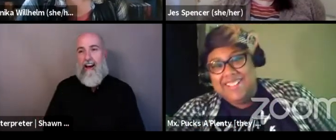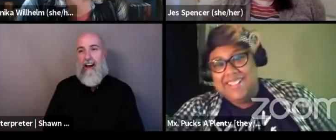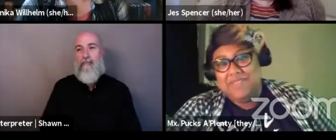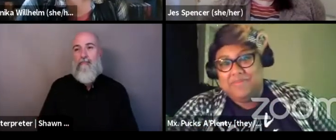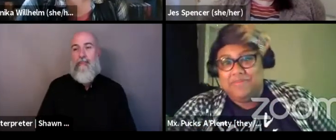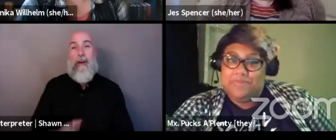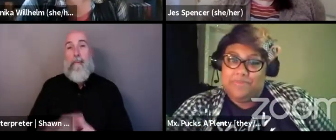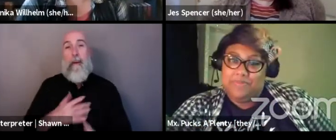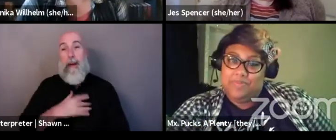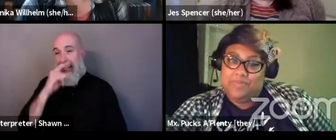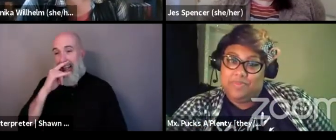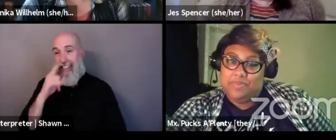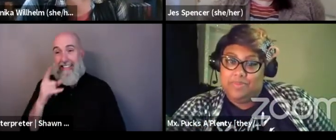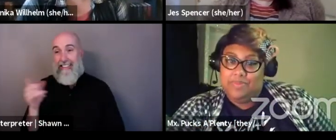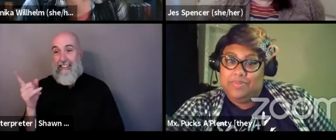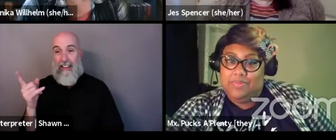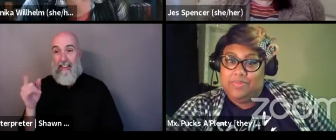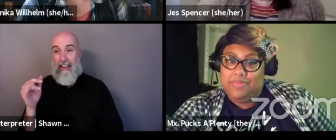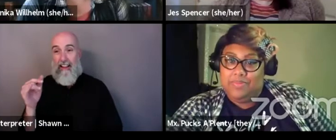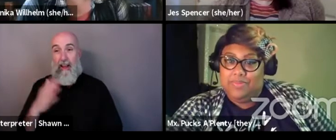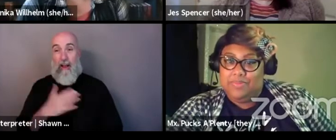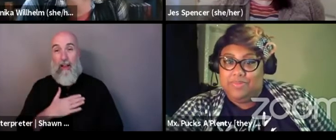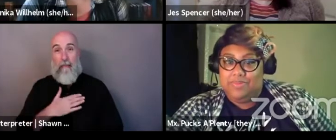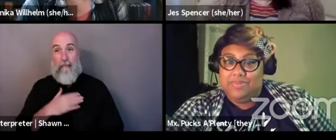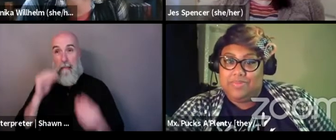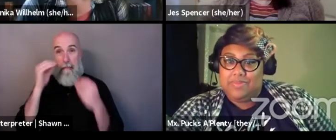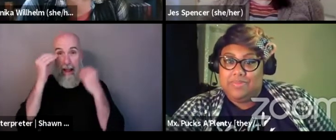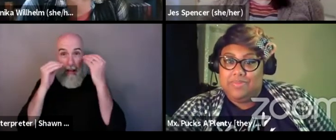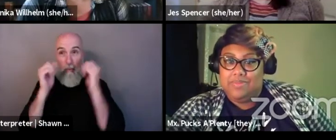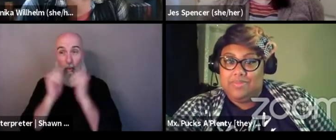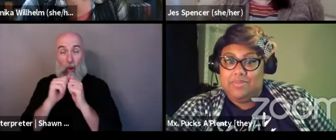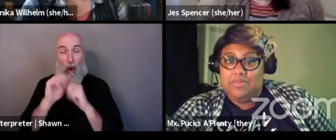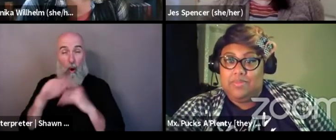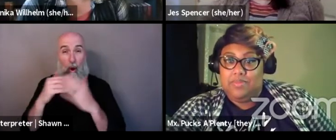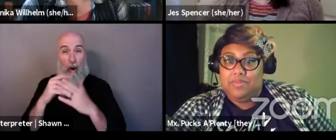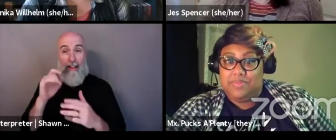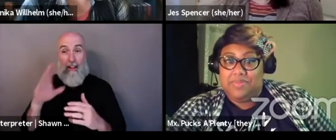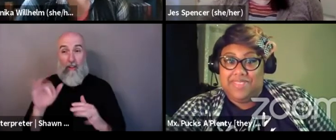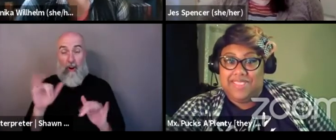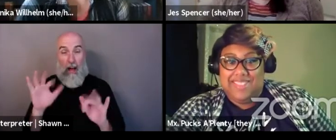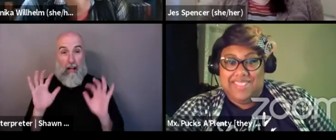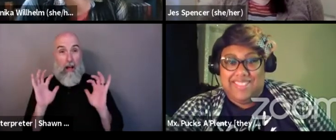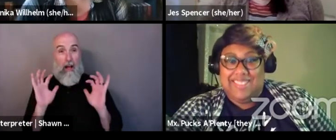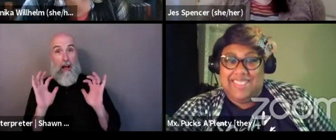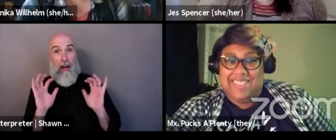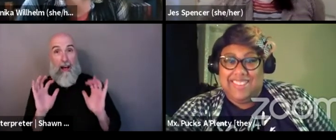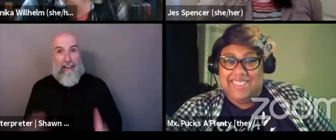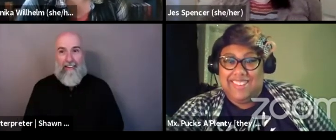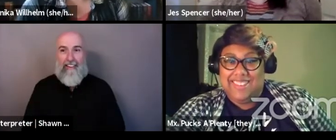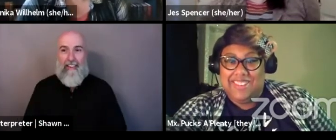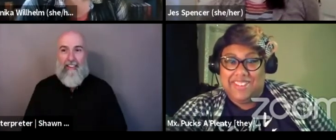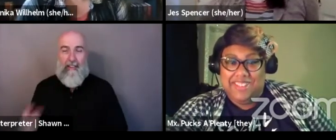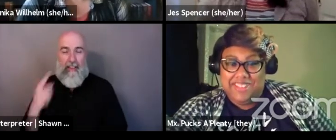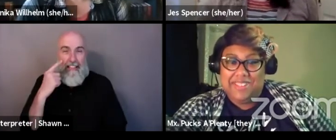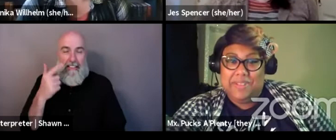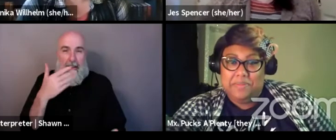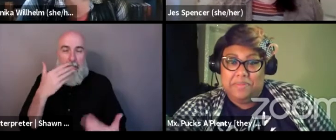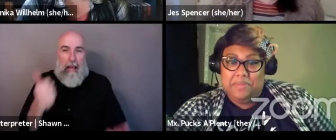But my kids, like my like makeup kit with all that glitter, they're like, they think it's the